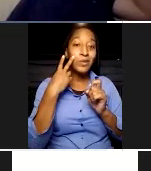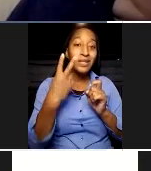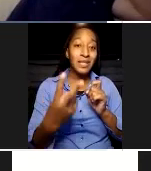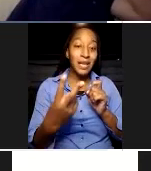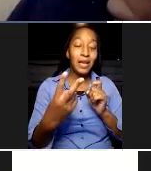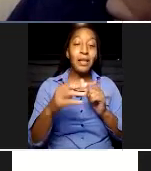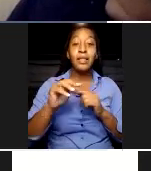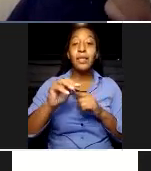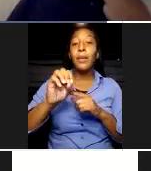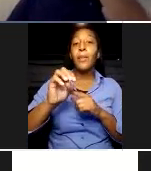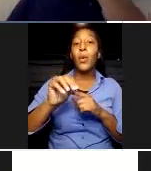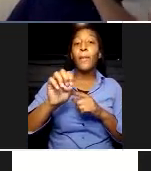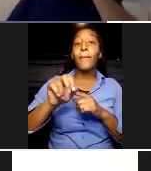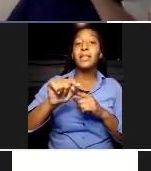time,